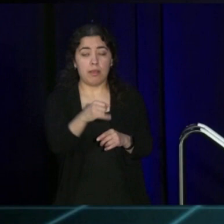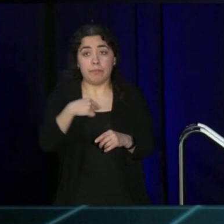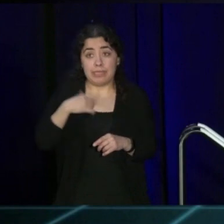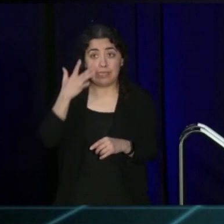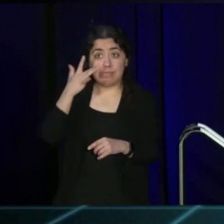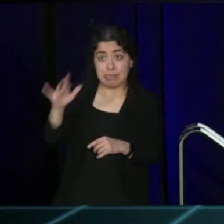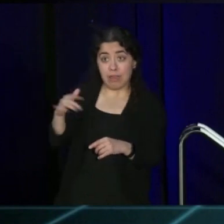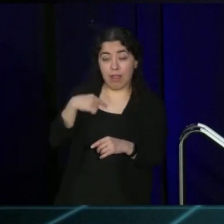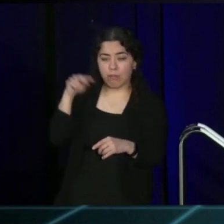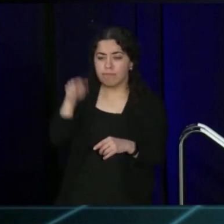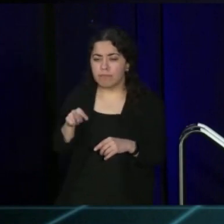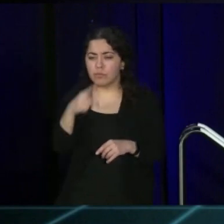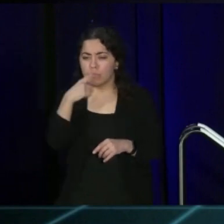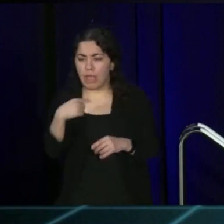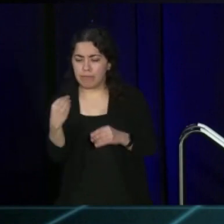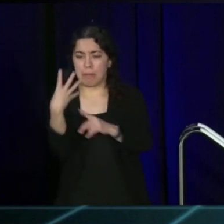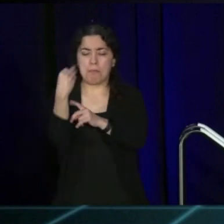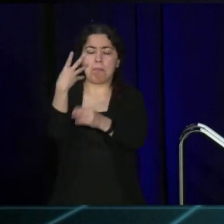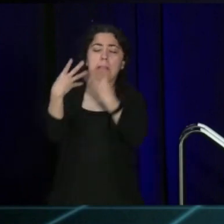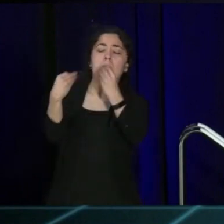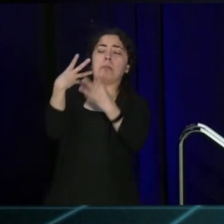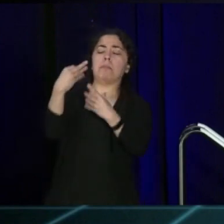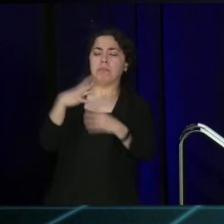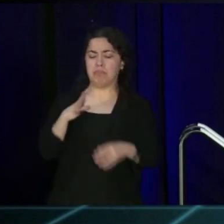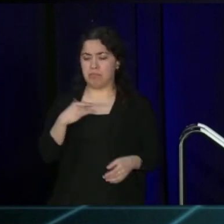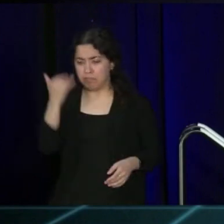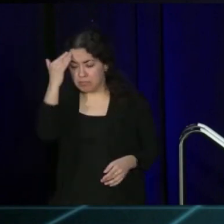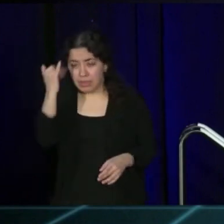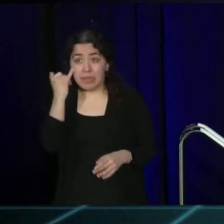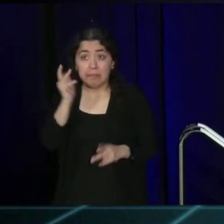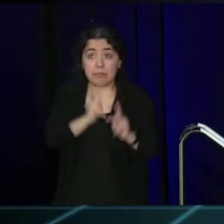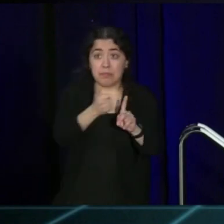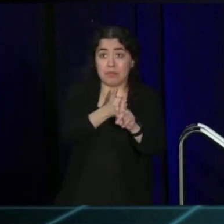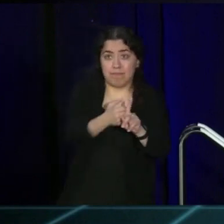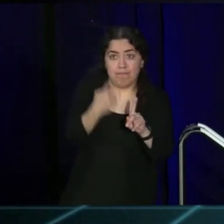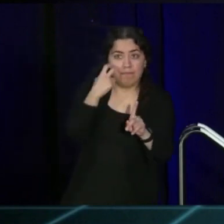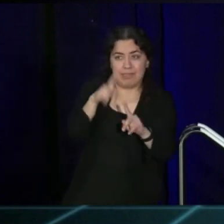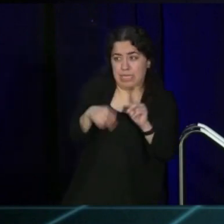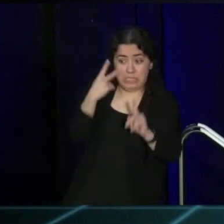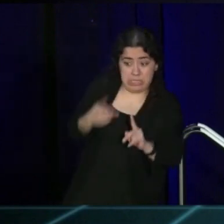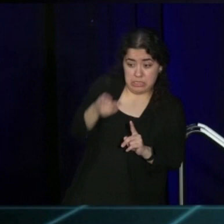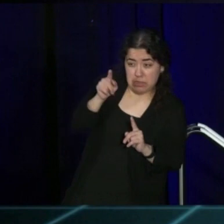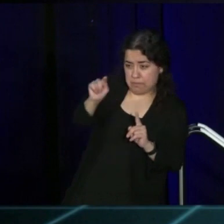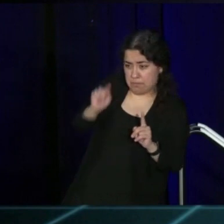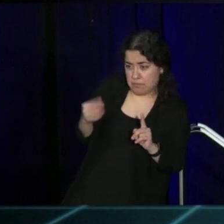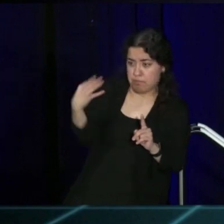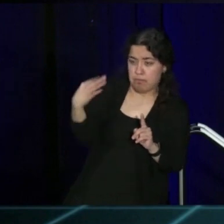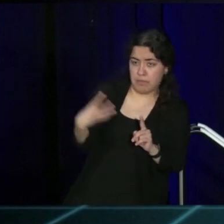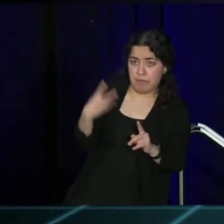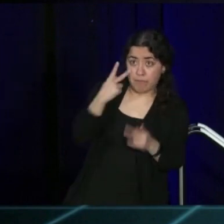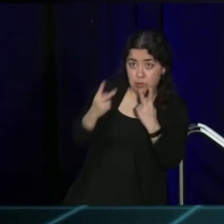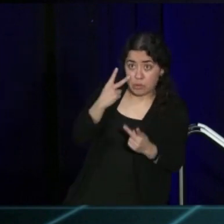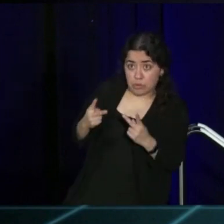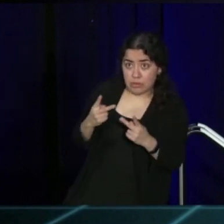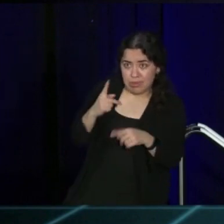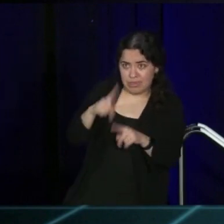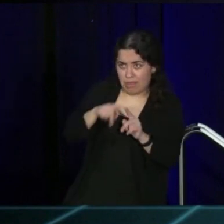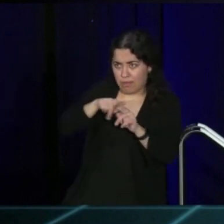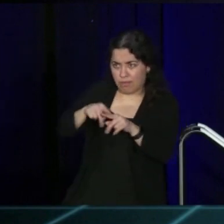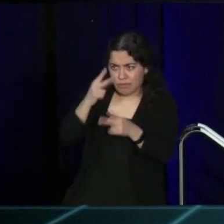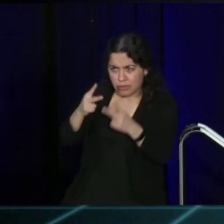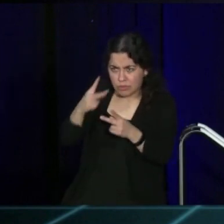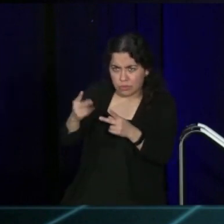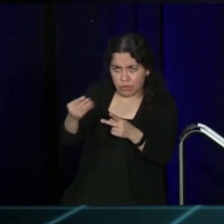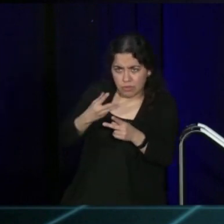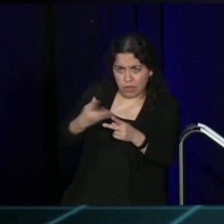things flashing at me from the screen. But for folks who cannot see all of these visual cues, we need to find a different way of notifying them of the